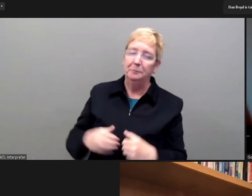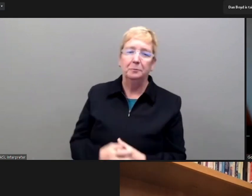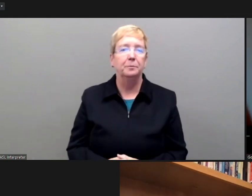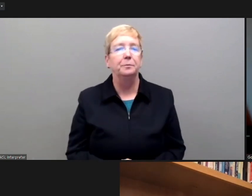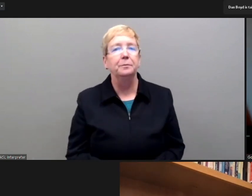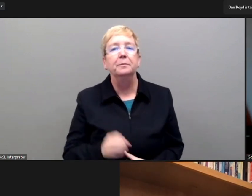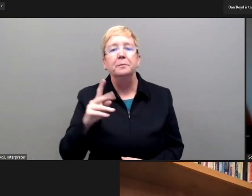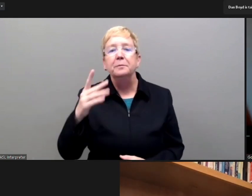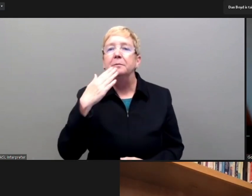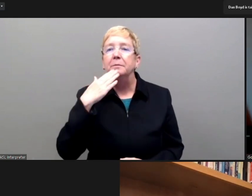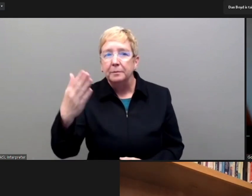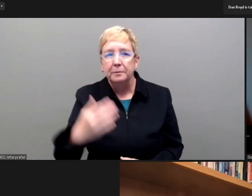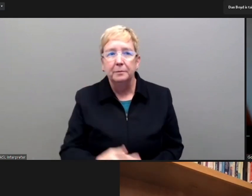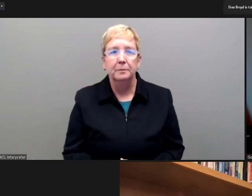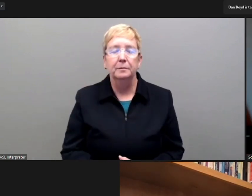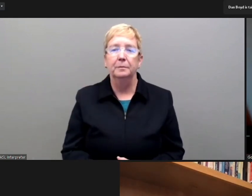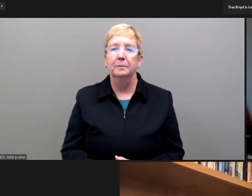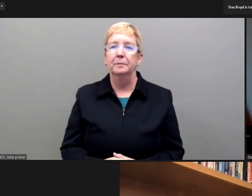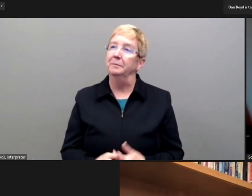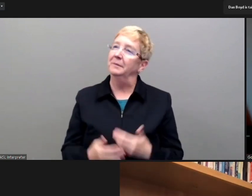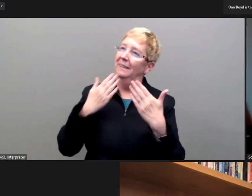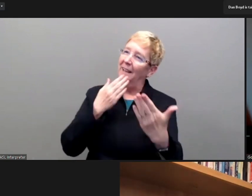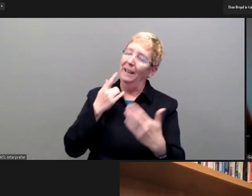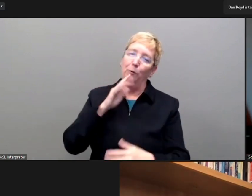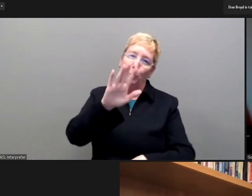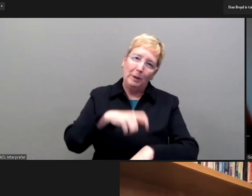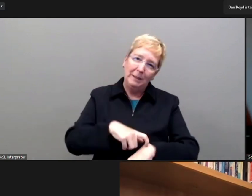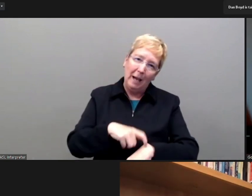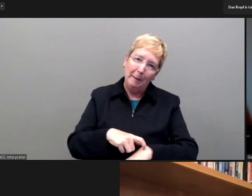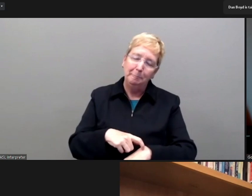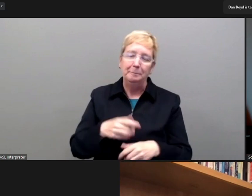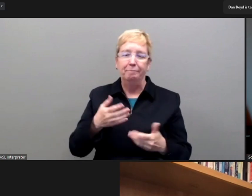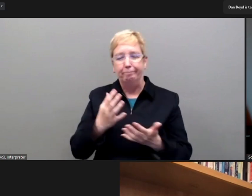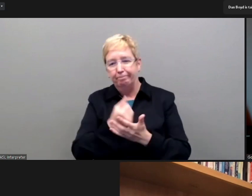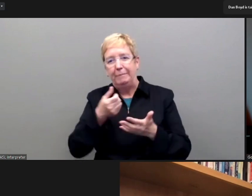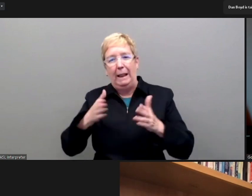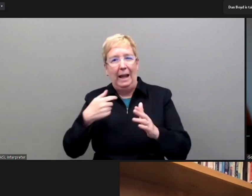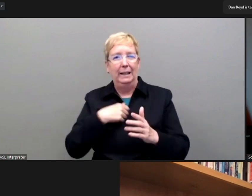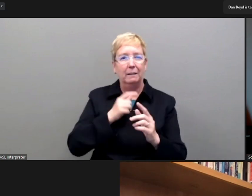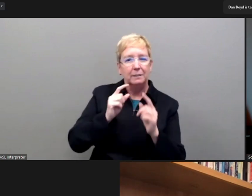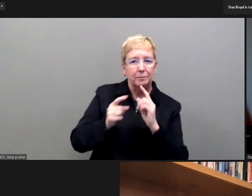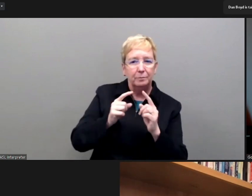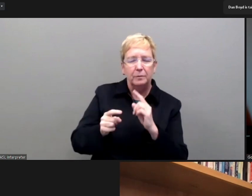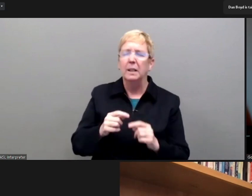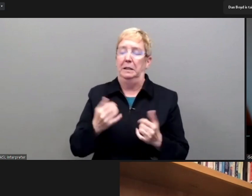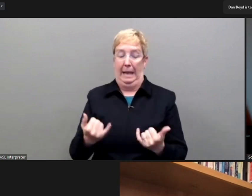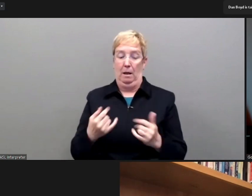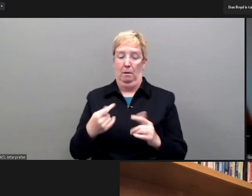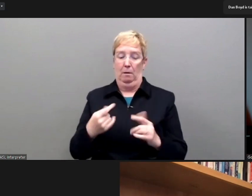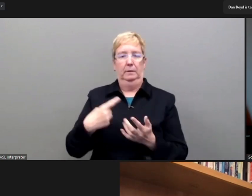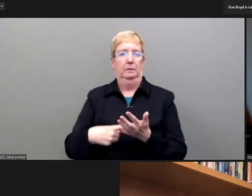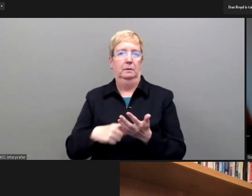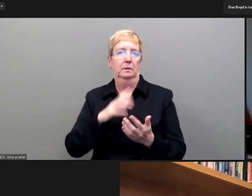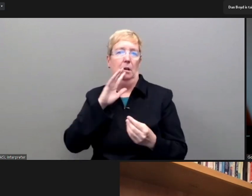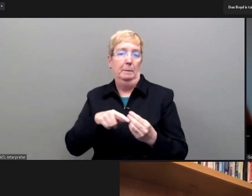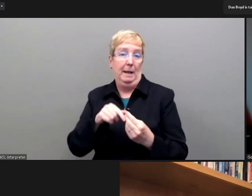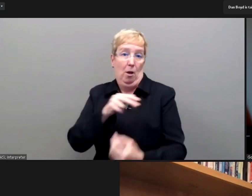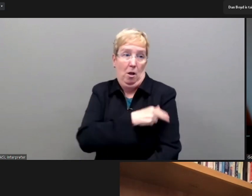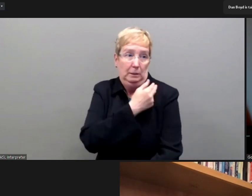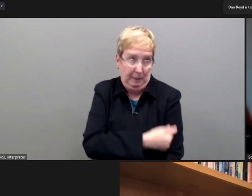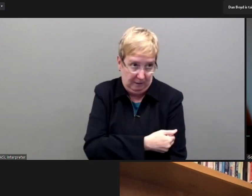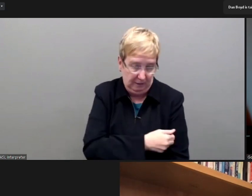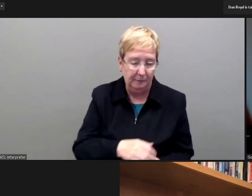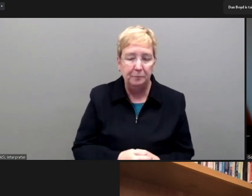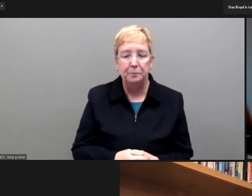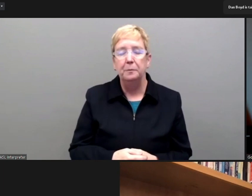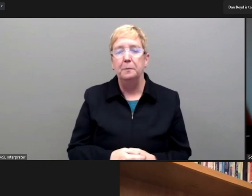Thanks. Thanks as always for your time and the opportunity. On the subject of hospitalizations, I wanted to ask, it's my understanding that at